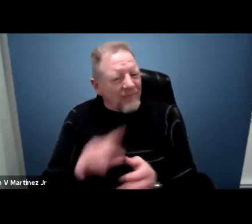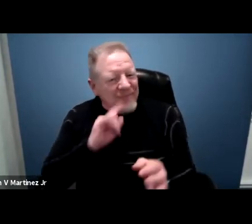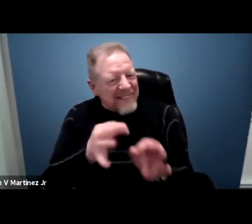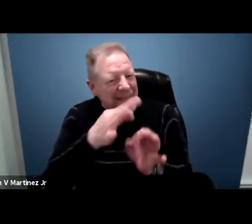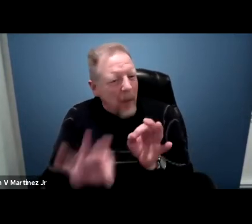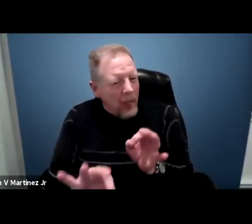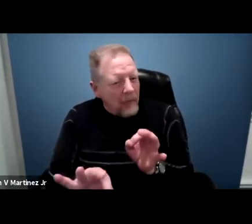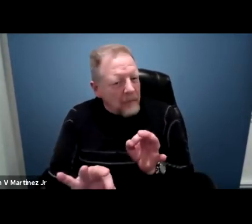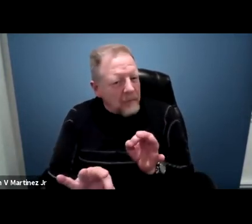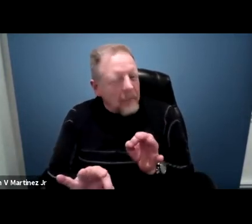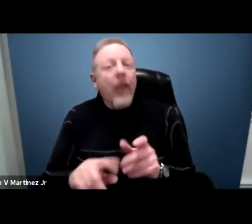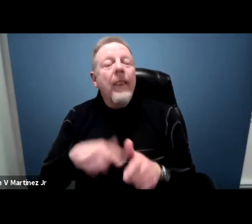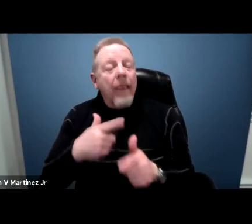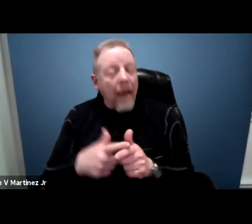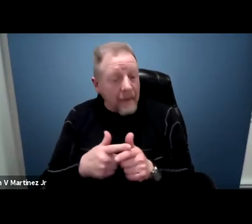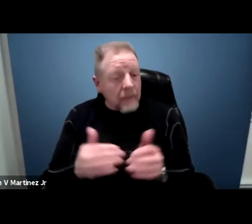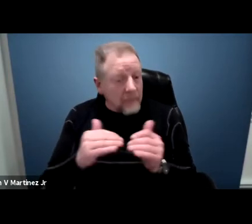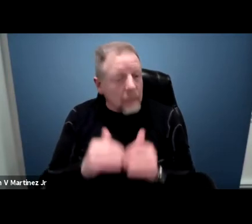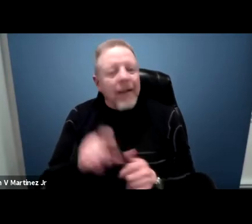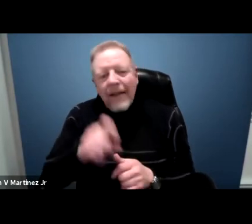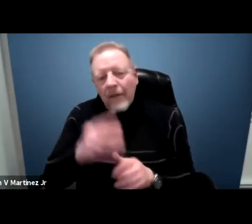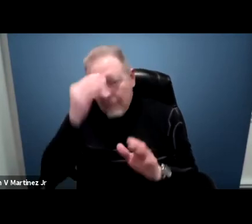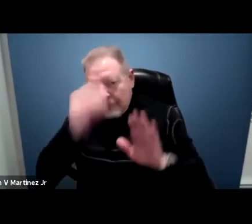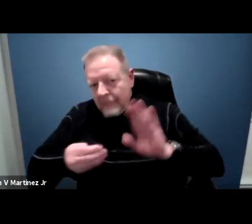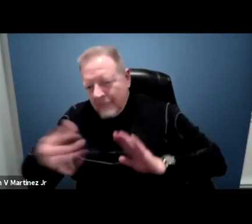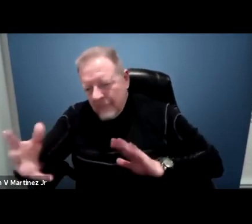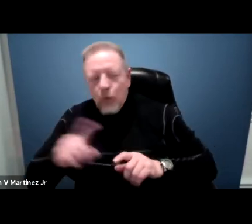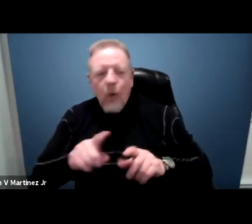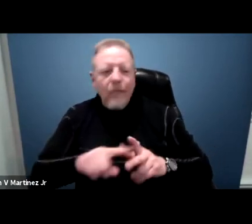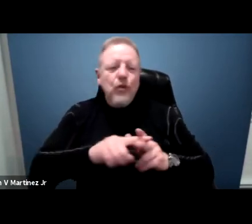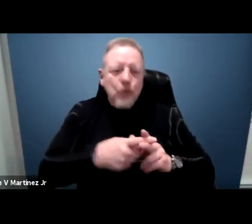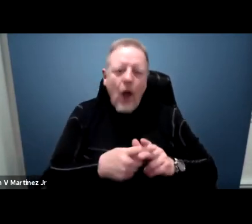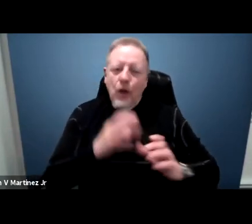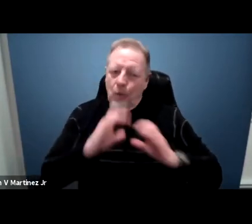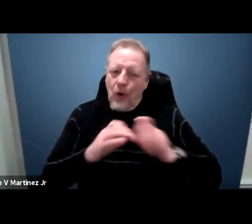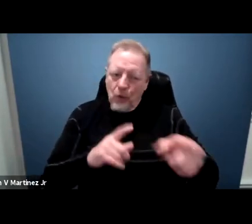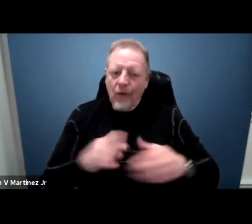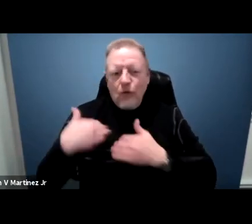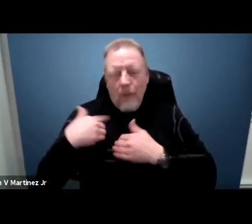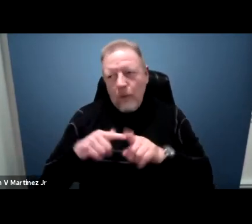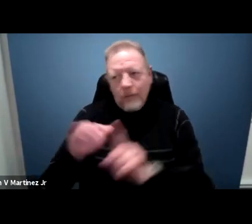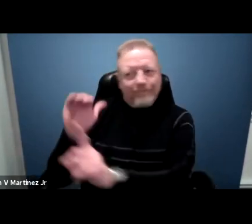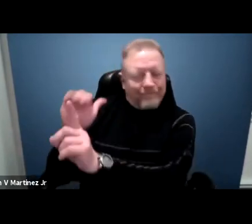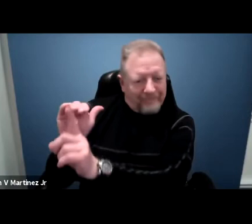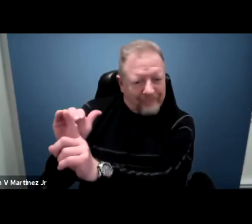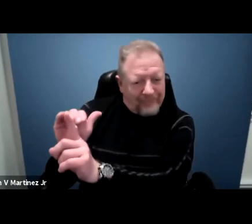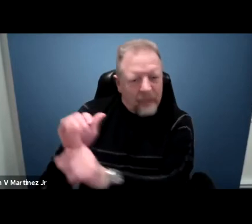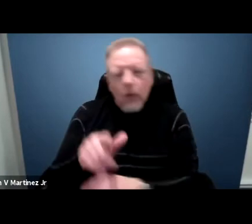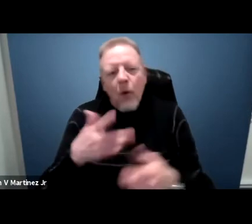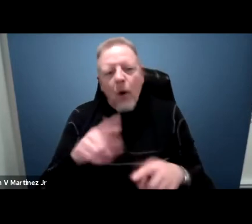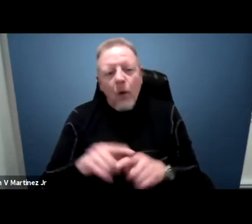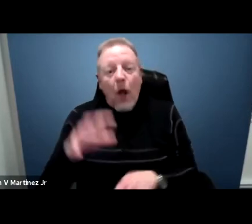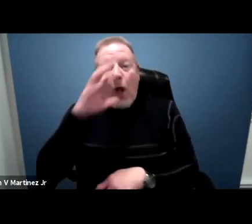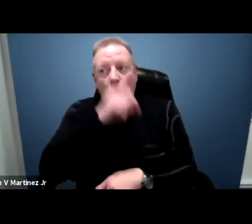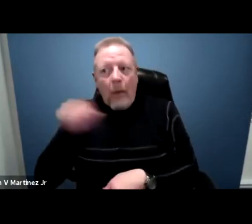to start it. But you do need to make that communication. So, you don't want to assume that